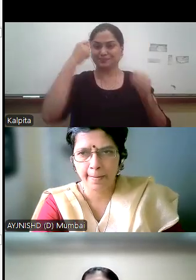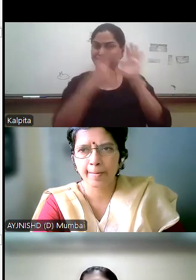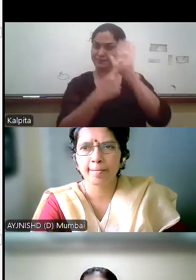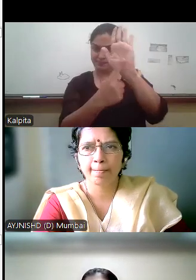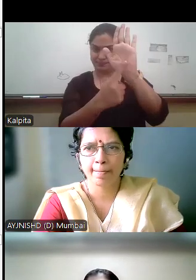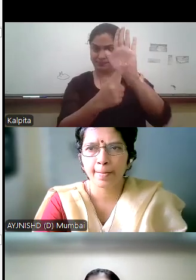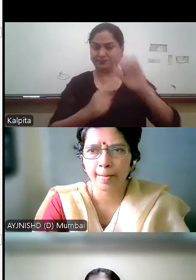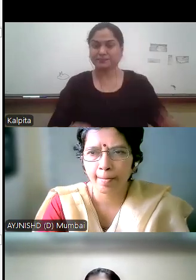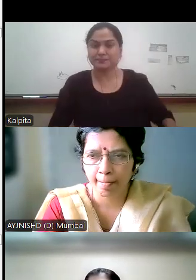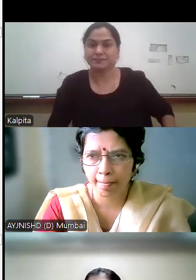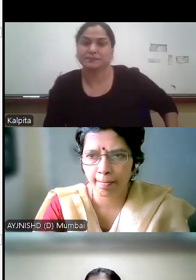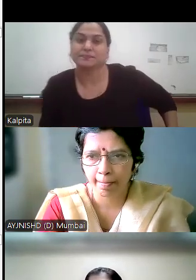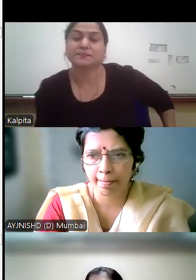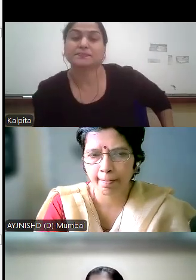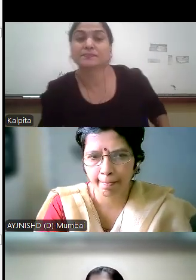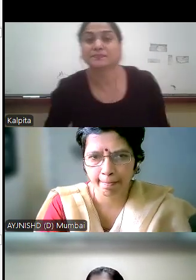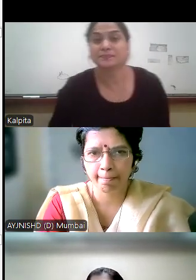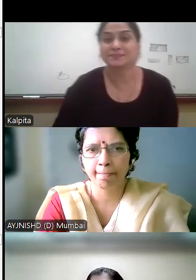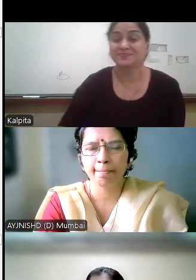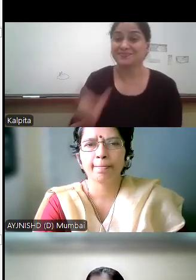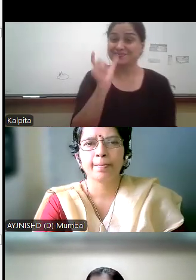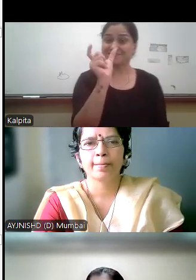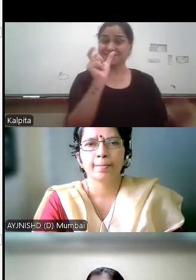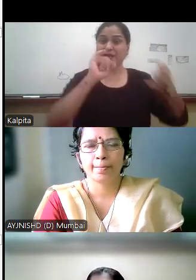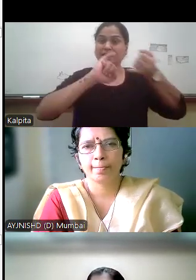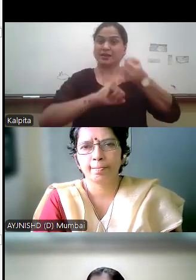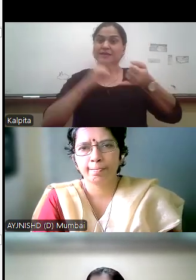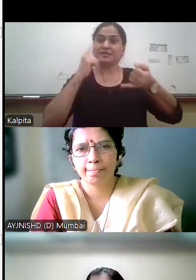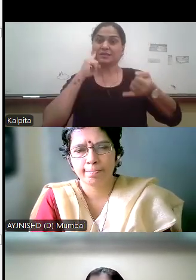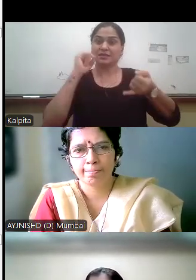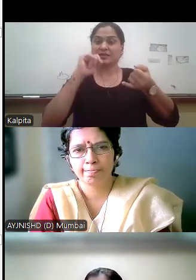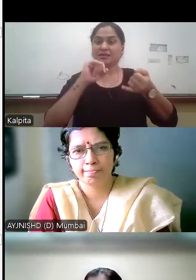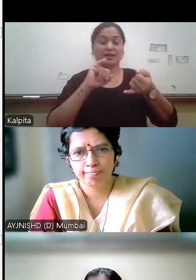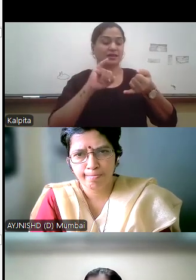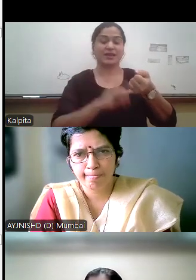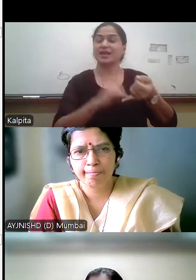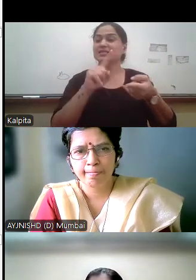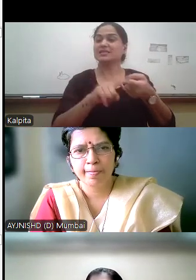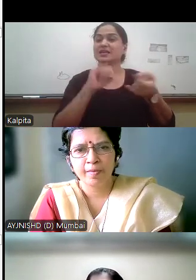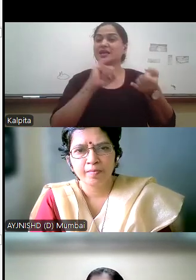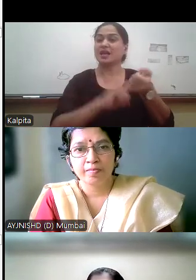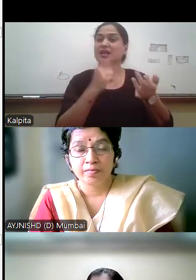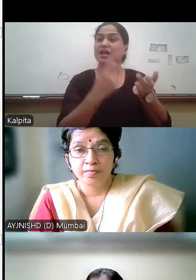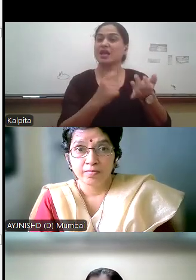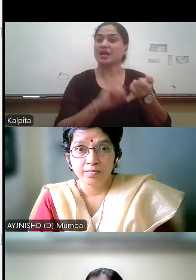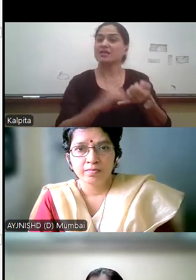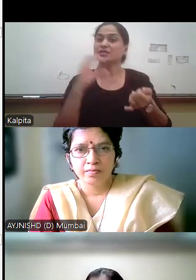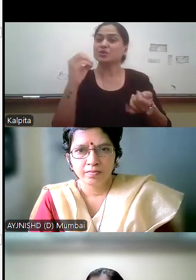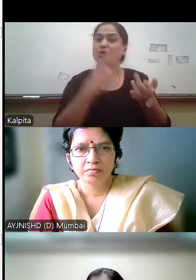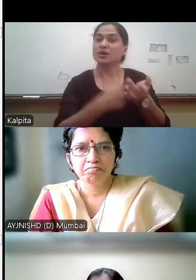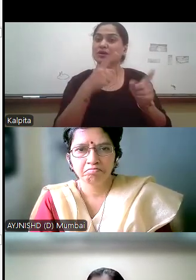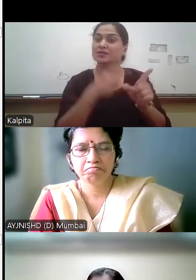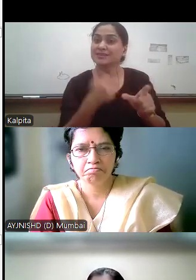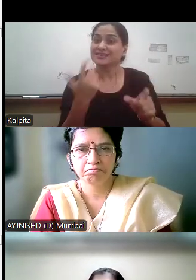have sensory issues like sensory-based motor disorders. It has been seen that 73% CP children have sensory-based